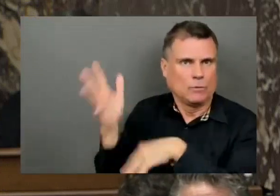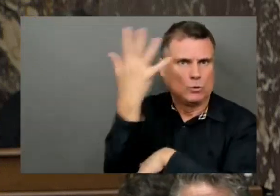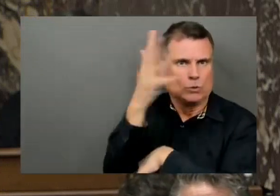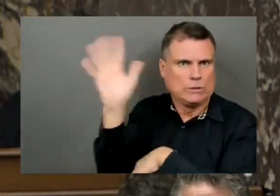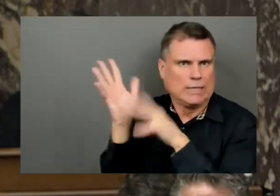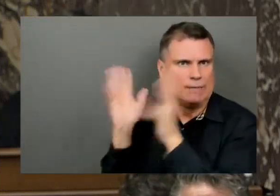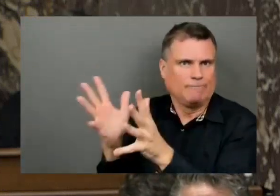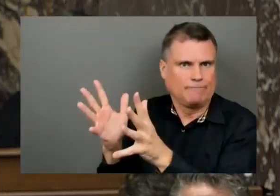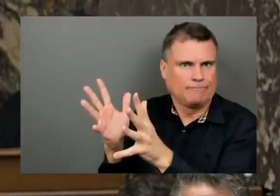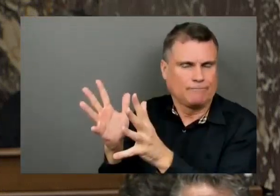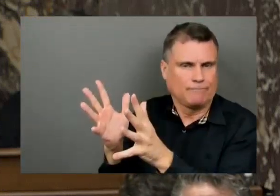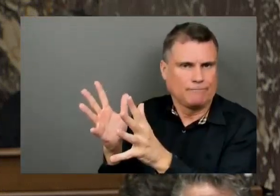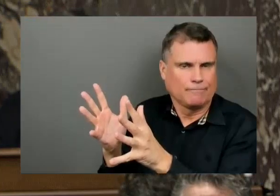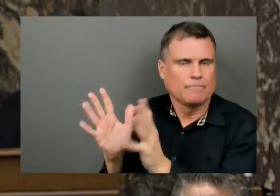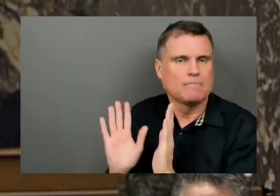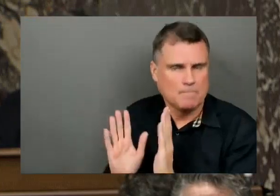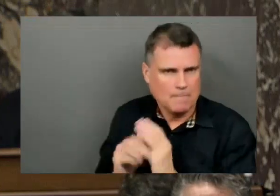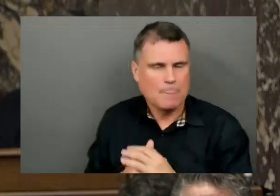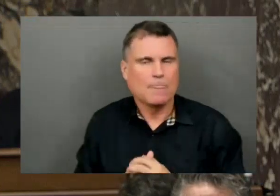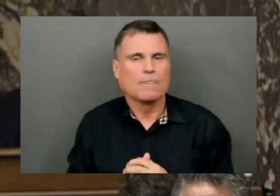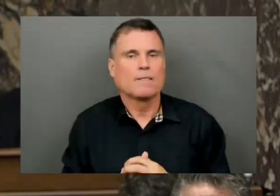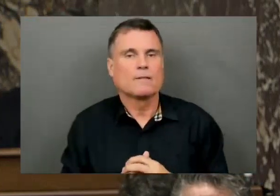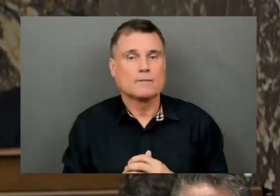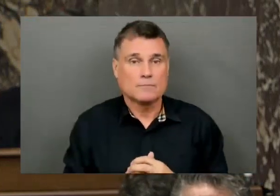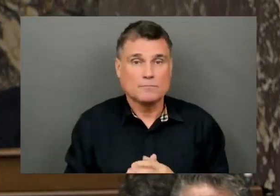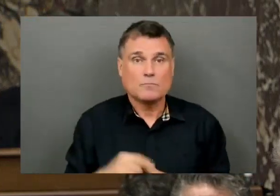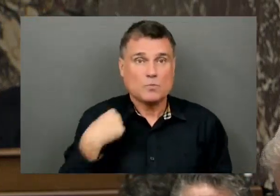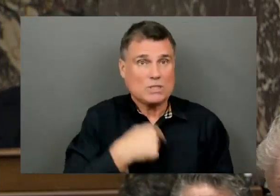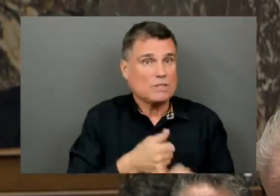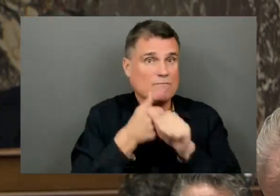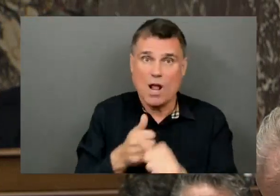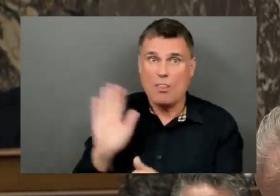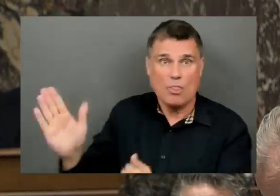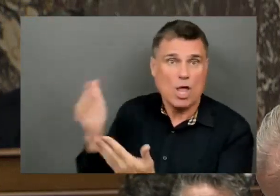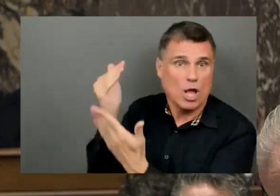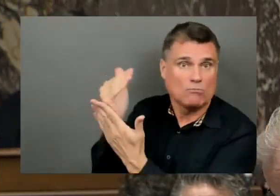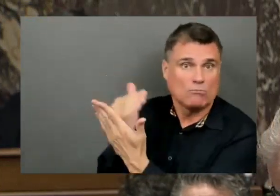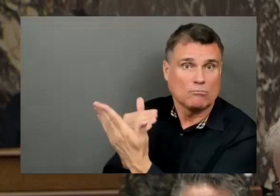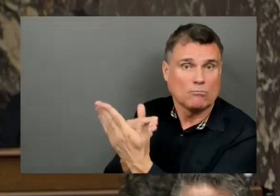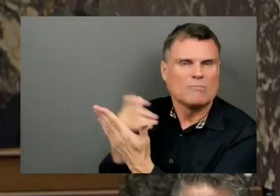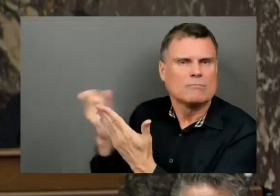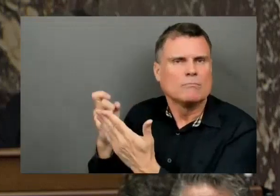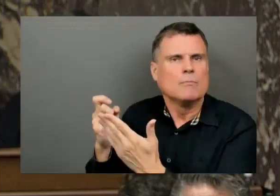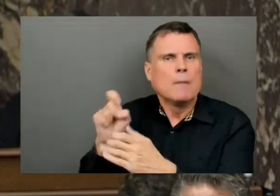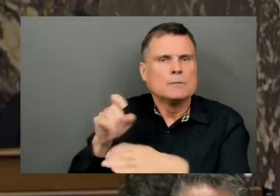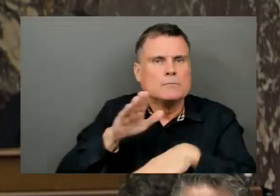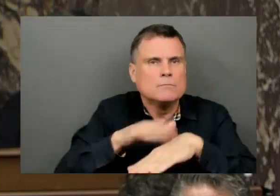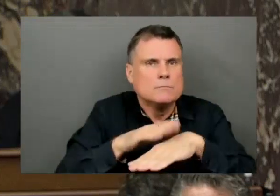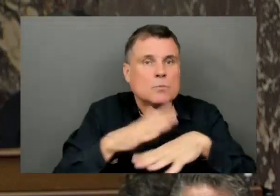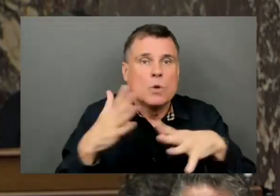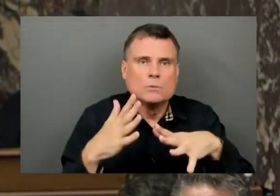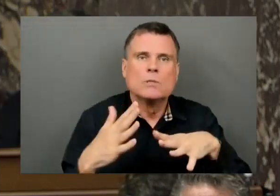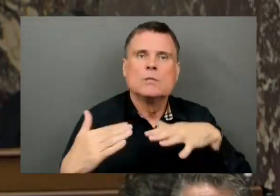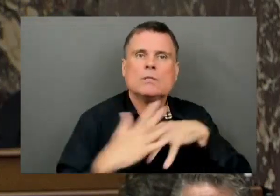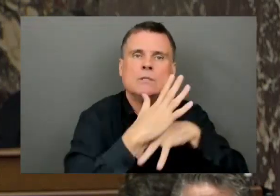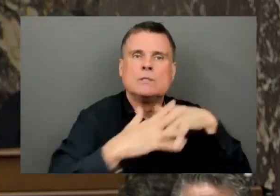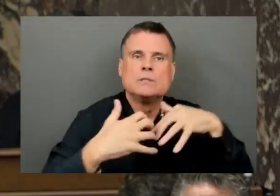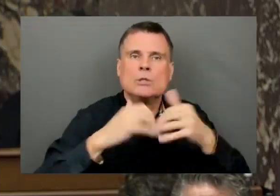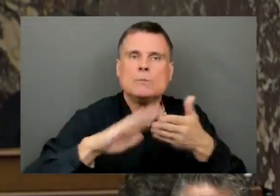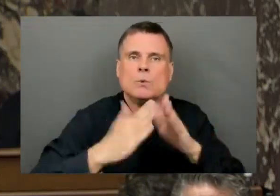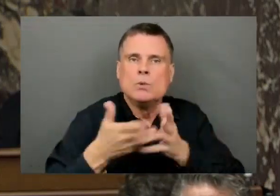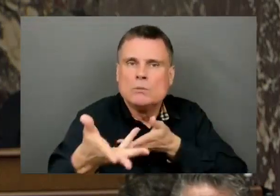Review, was to consult with First Nations. In that process, while some First Nations